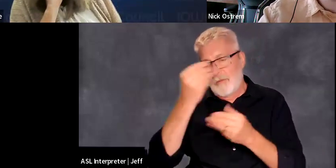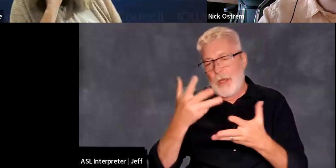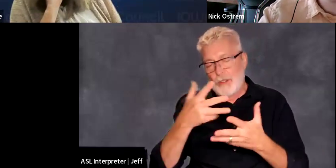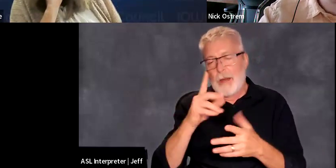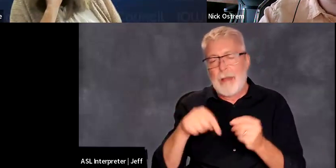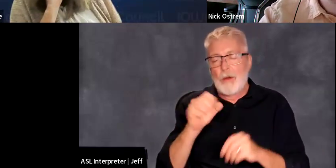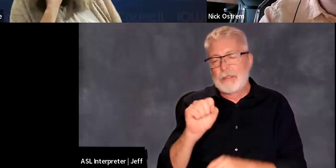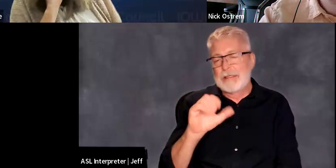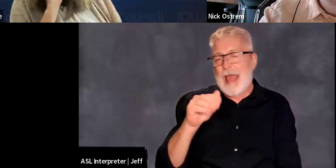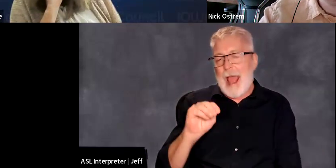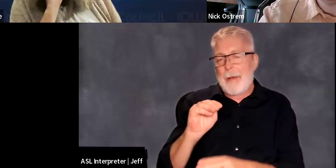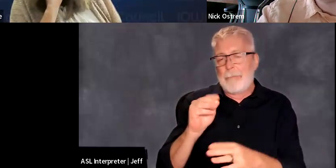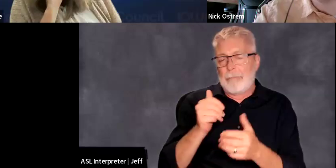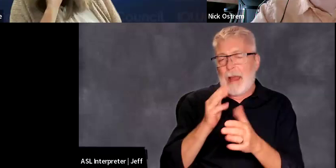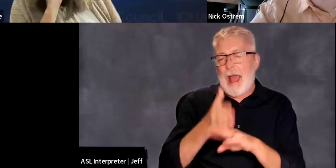disaster.